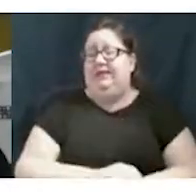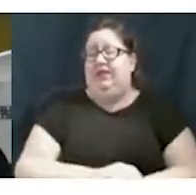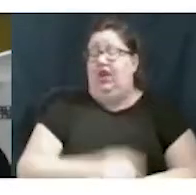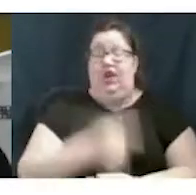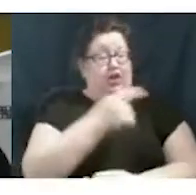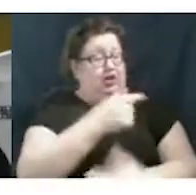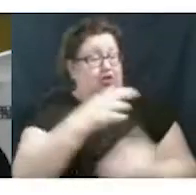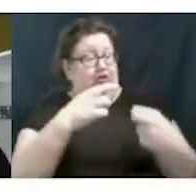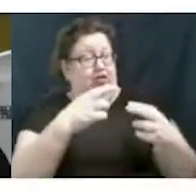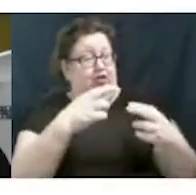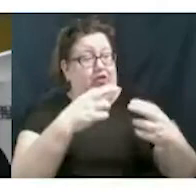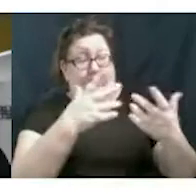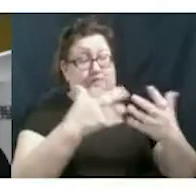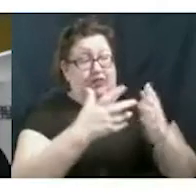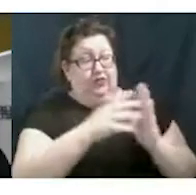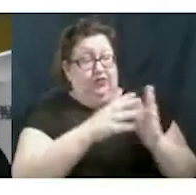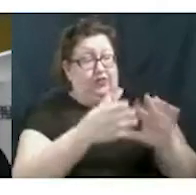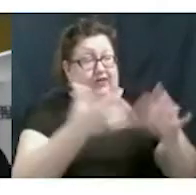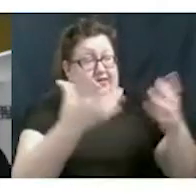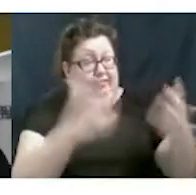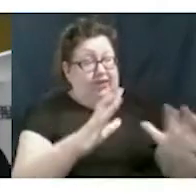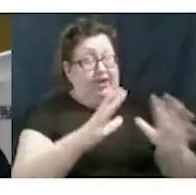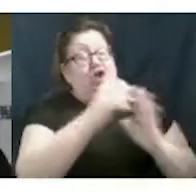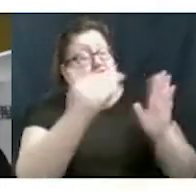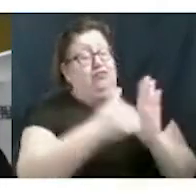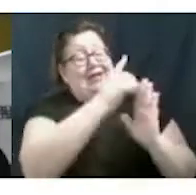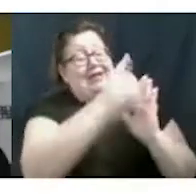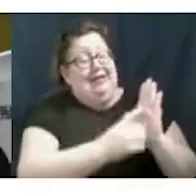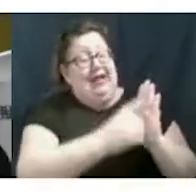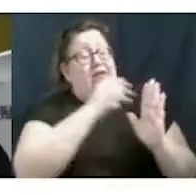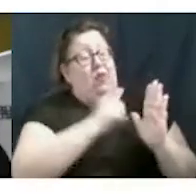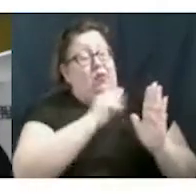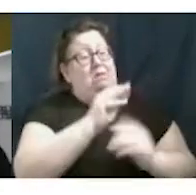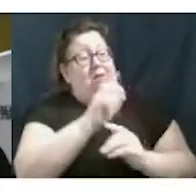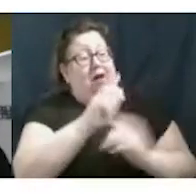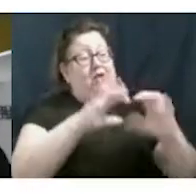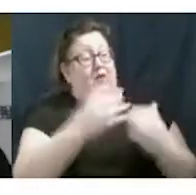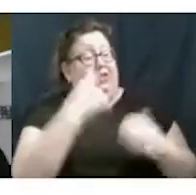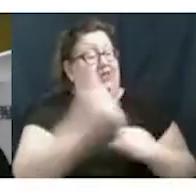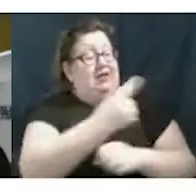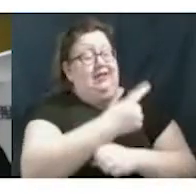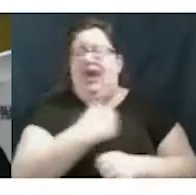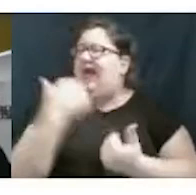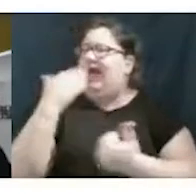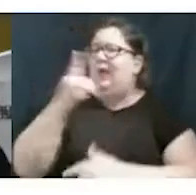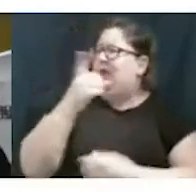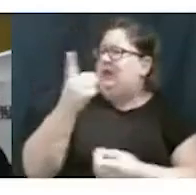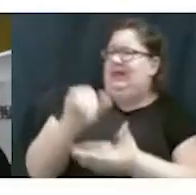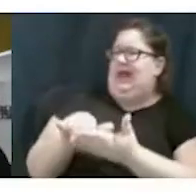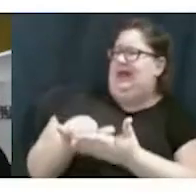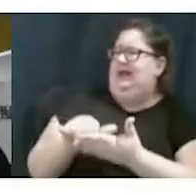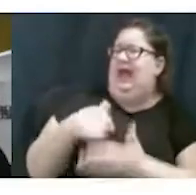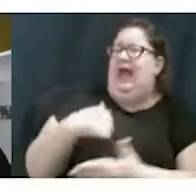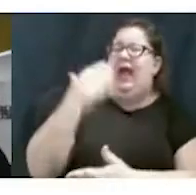redesigning the old mod course for the new one they're talking about for next year? I don't know who's doing it, but I know it's